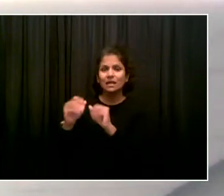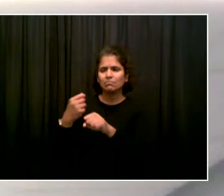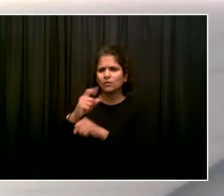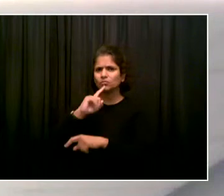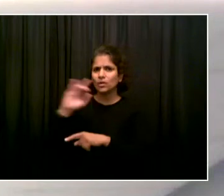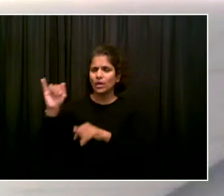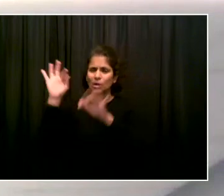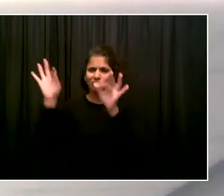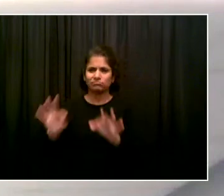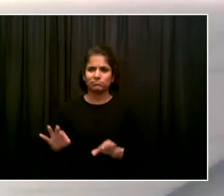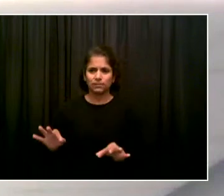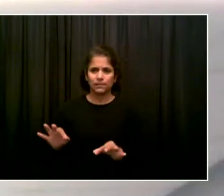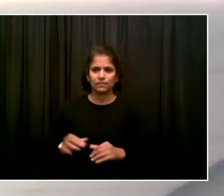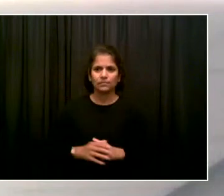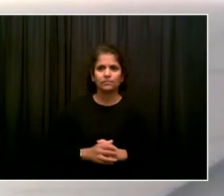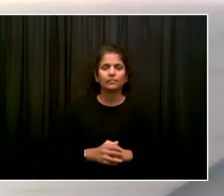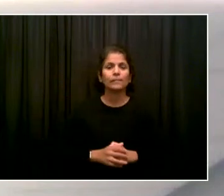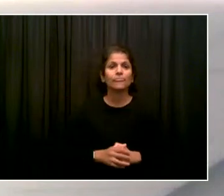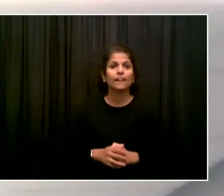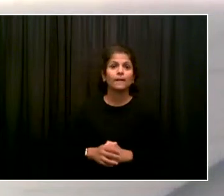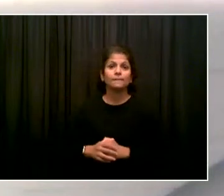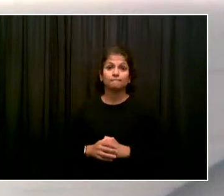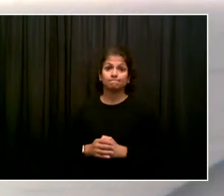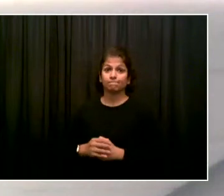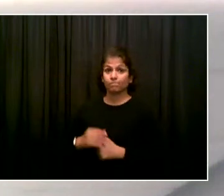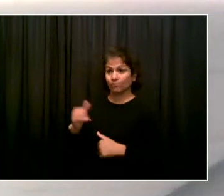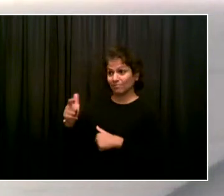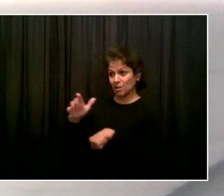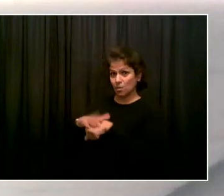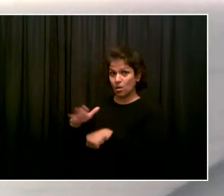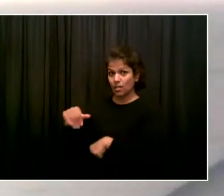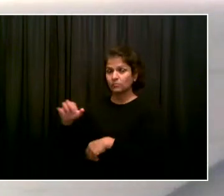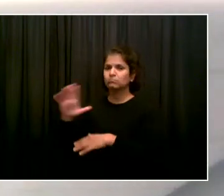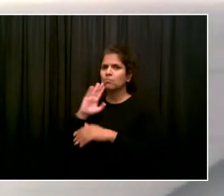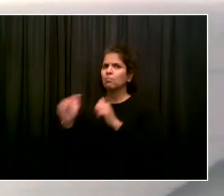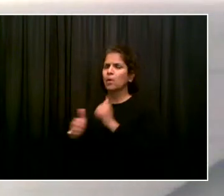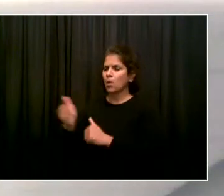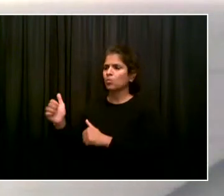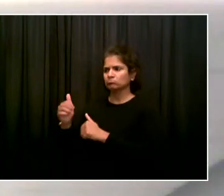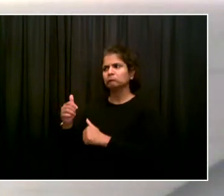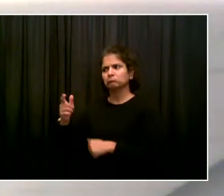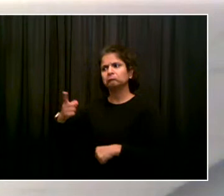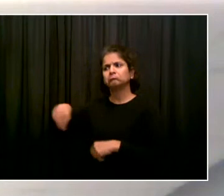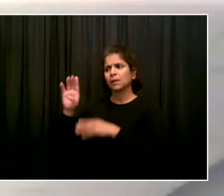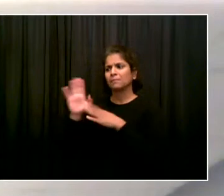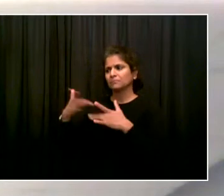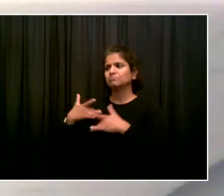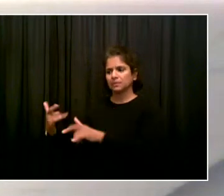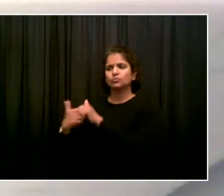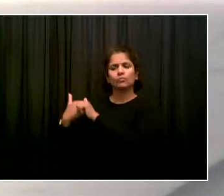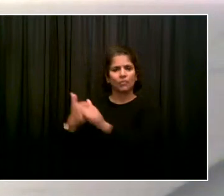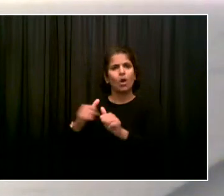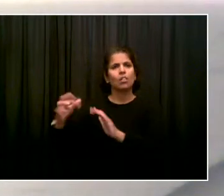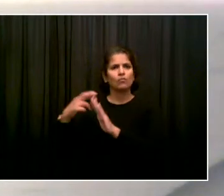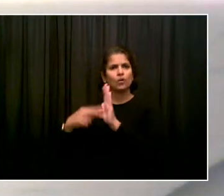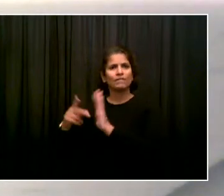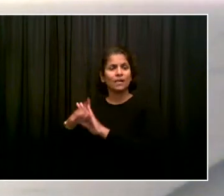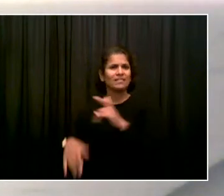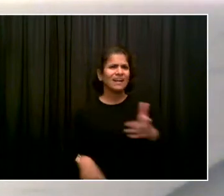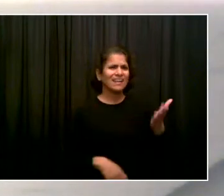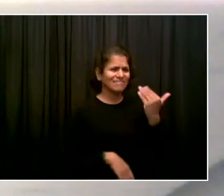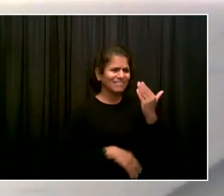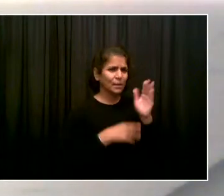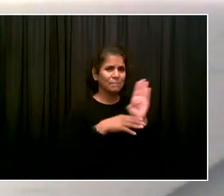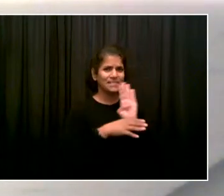being issued. And as always, we ask our businesses, and now the 73,000 of them call our hotline. We want to